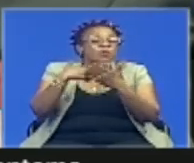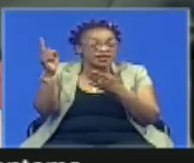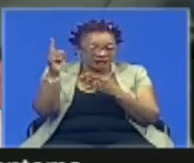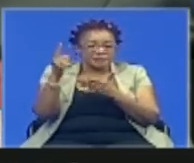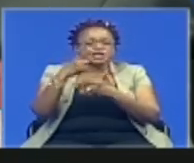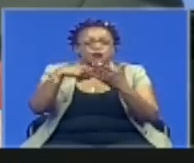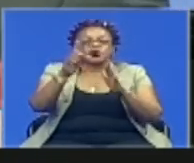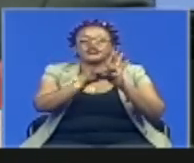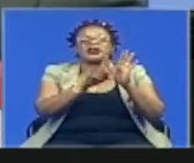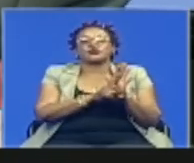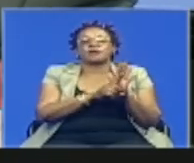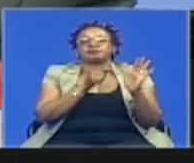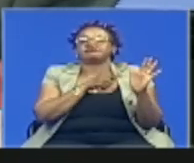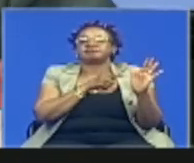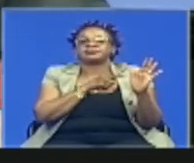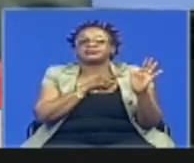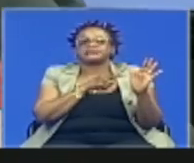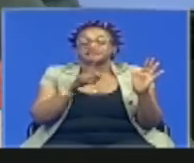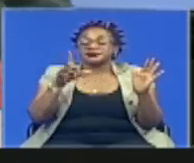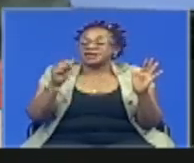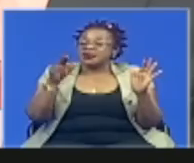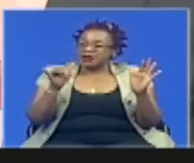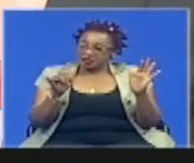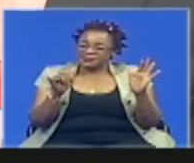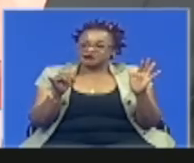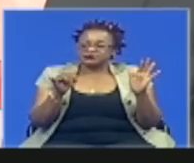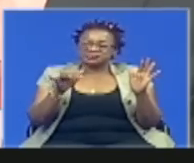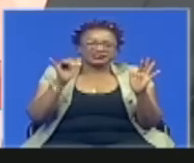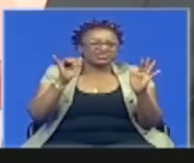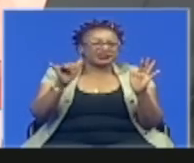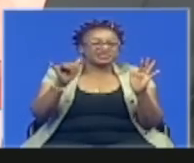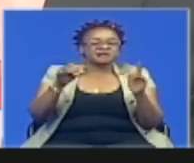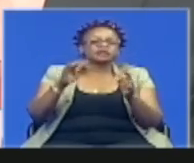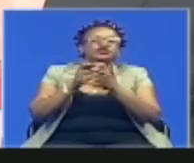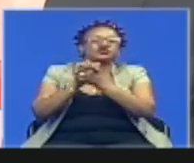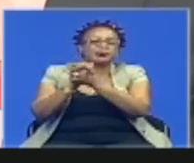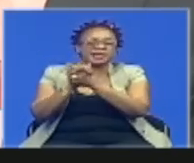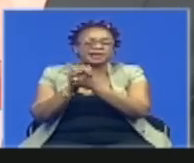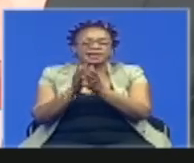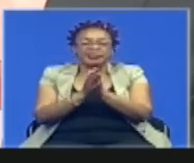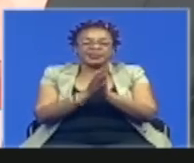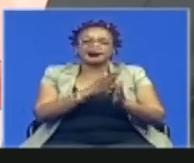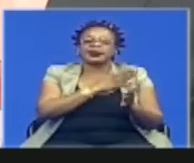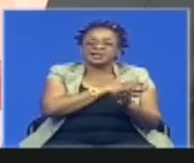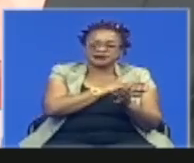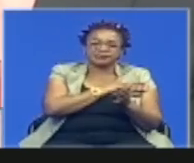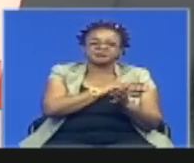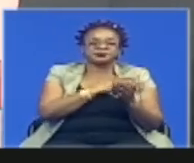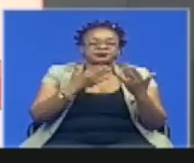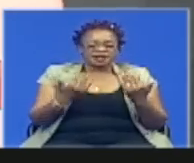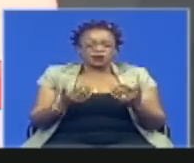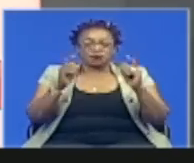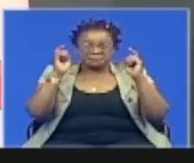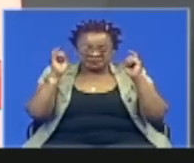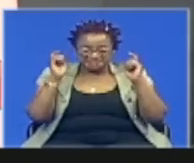legal front. And Larry, both Jubilee and NASA will now have to contend with